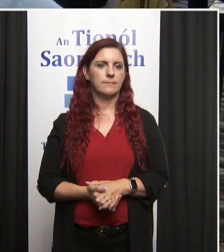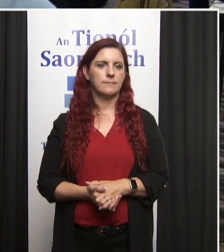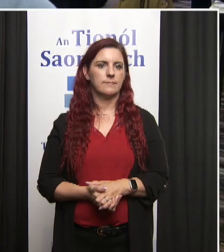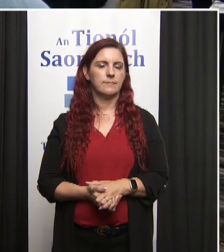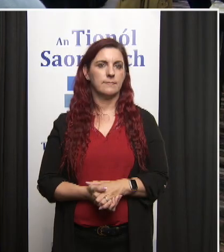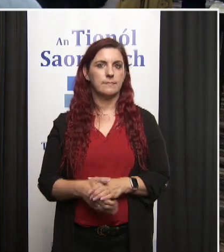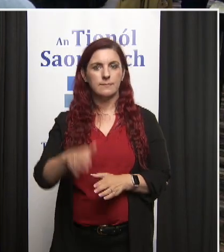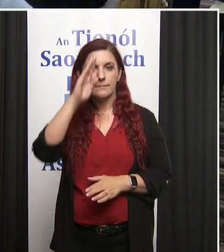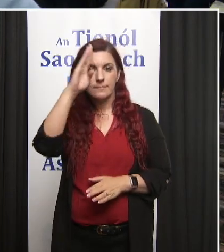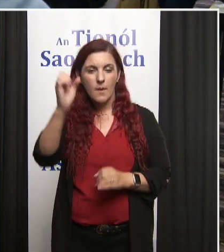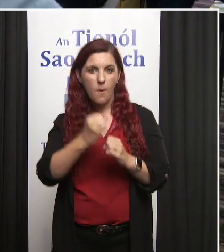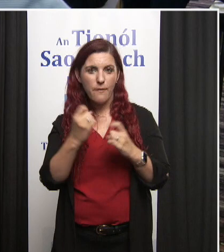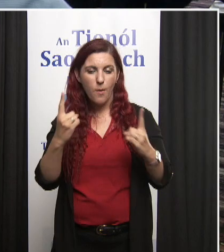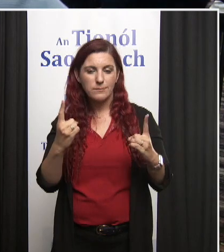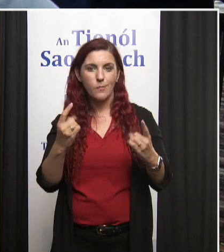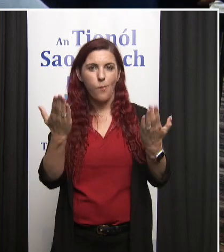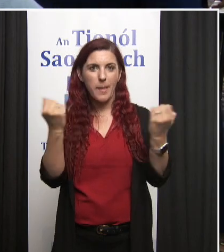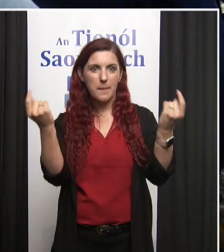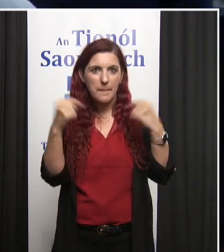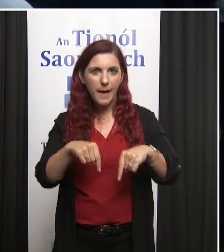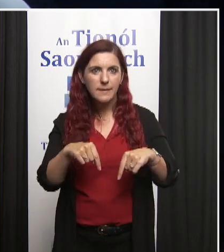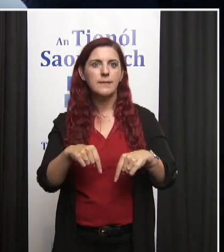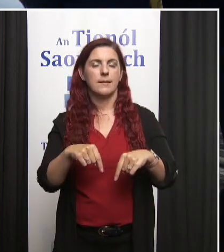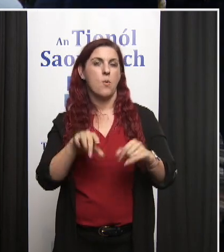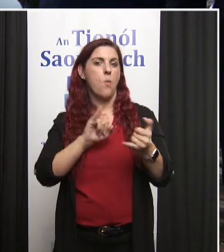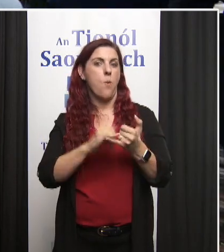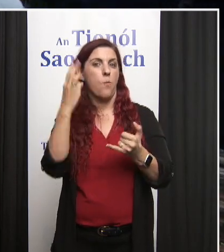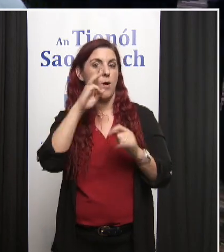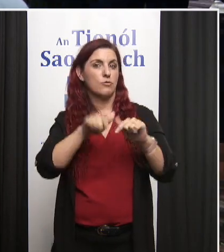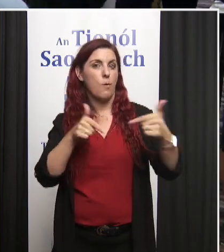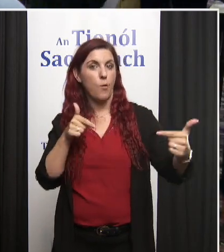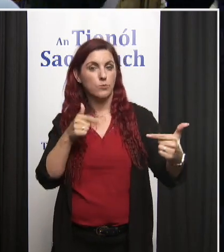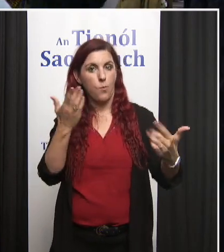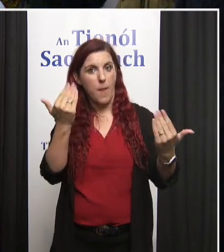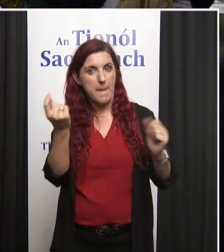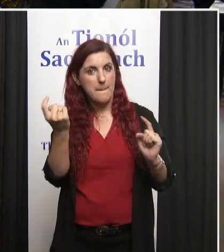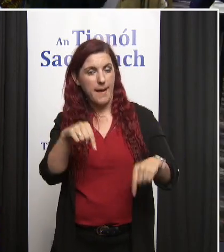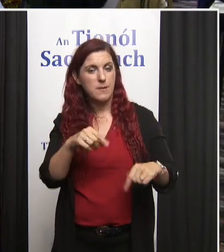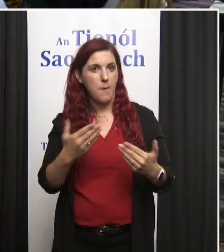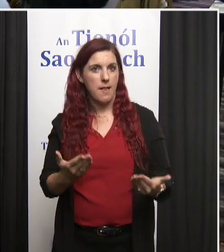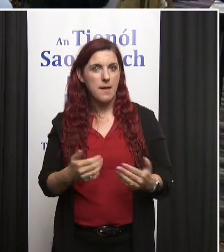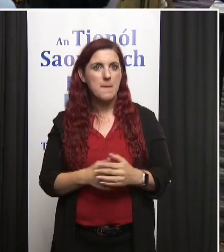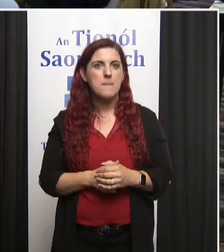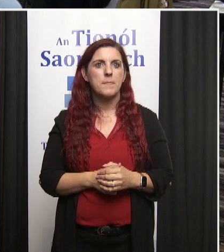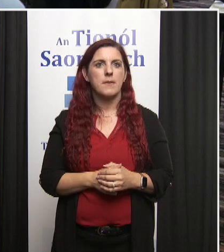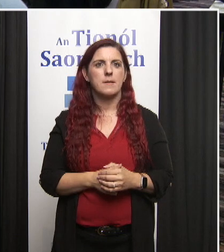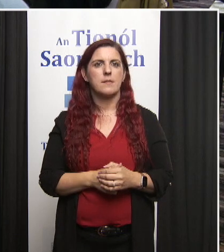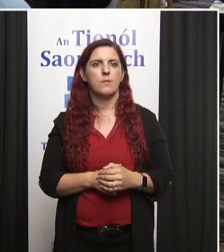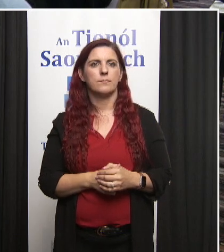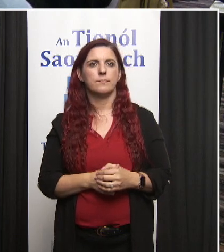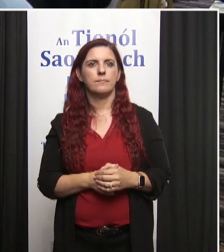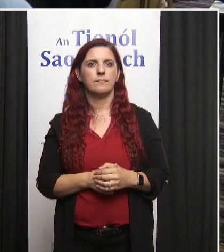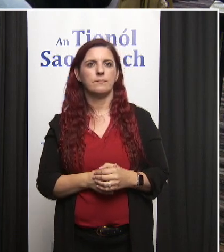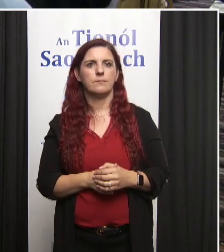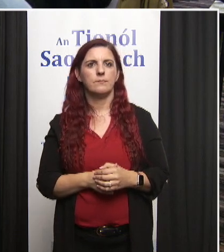So, good afternoon, ladies and gentlemen. Welcome to those joining us online this afternoon. Welcome from downtown Dublin in the